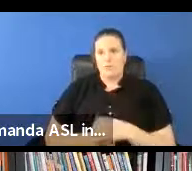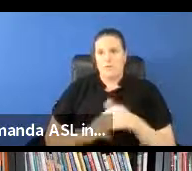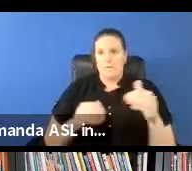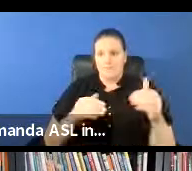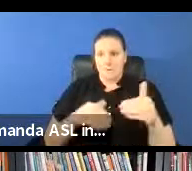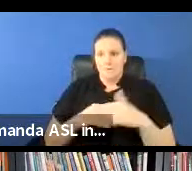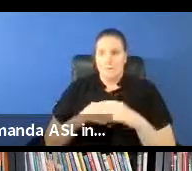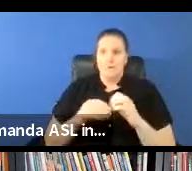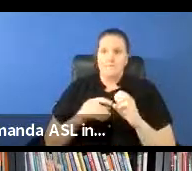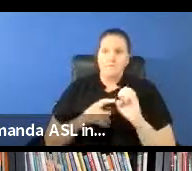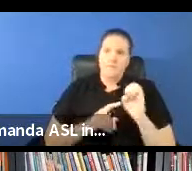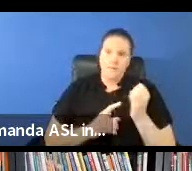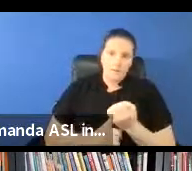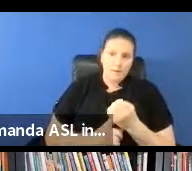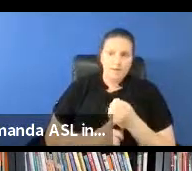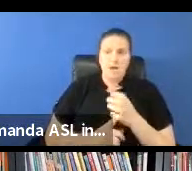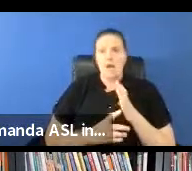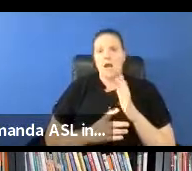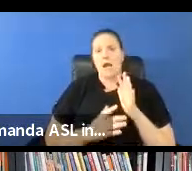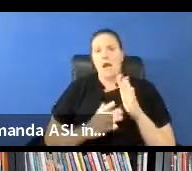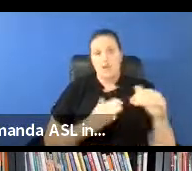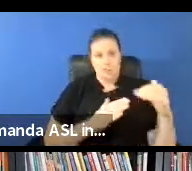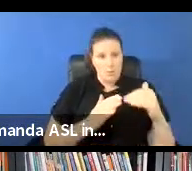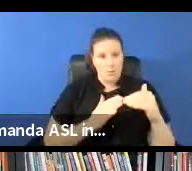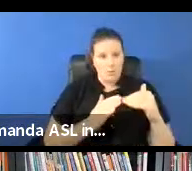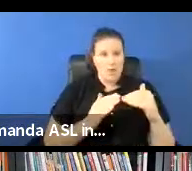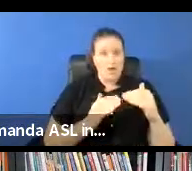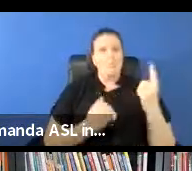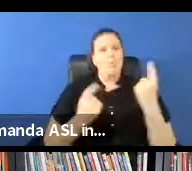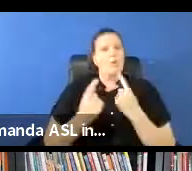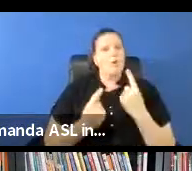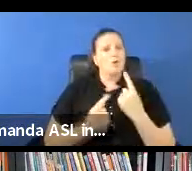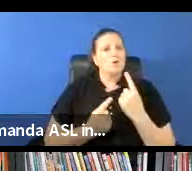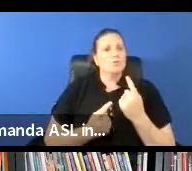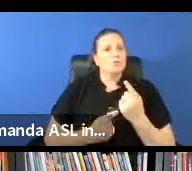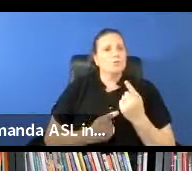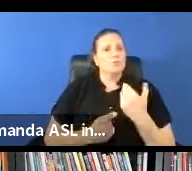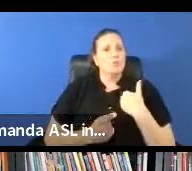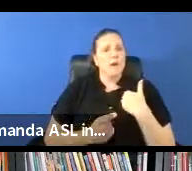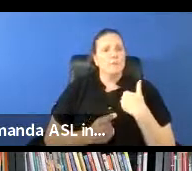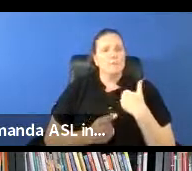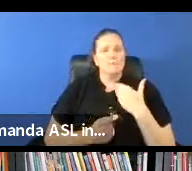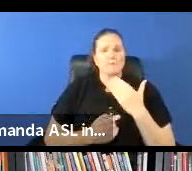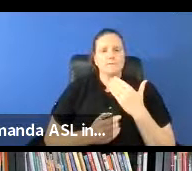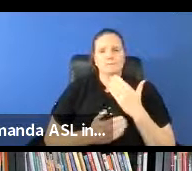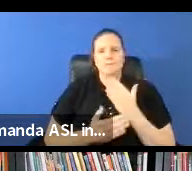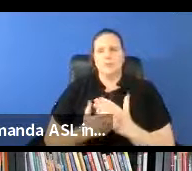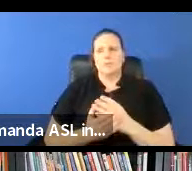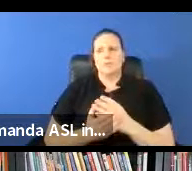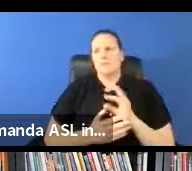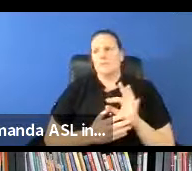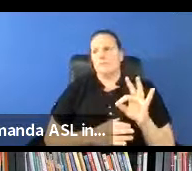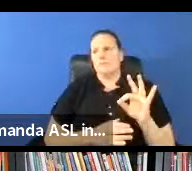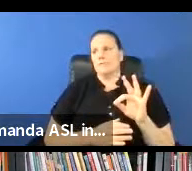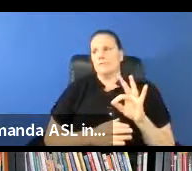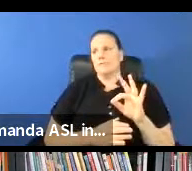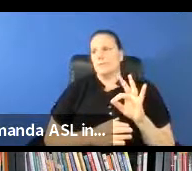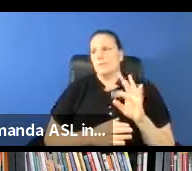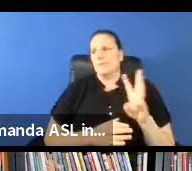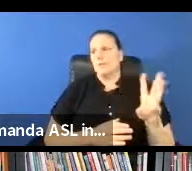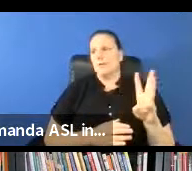on the environment as well as equity. I'm wondering if in part of this framework, if there's gonna be